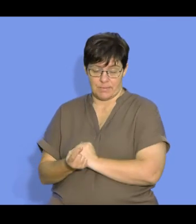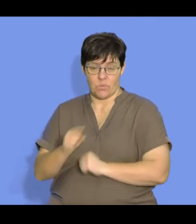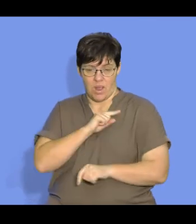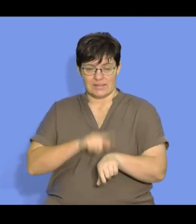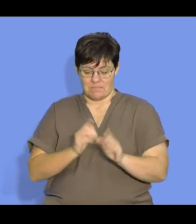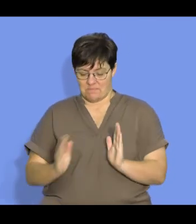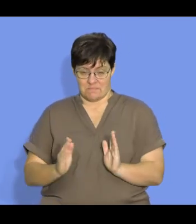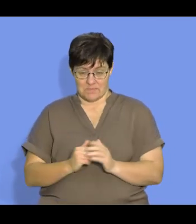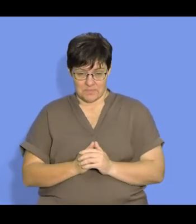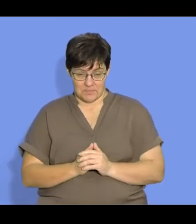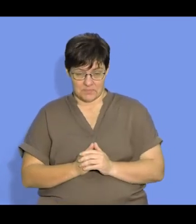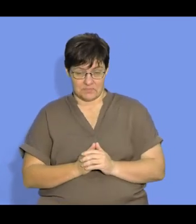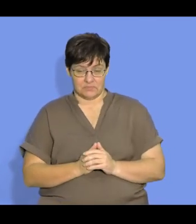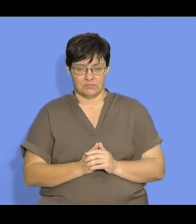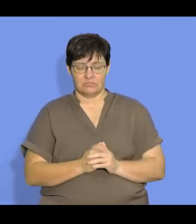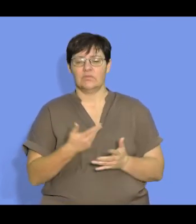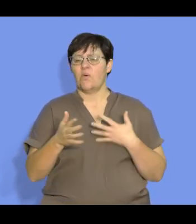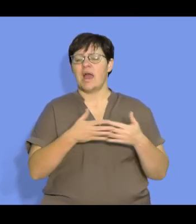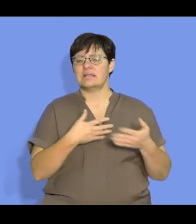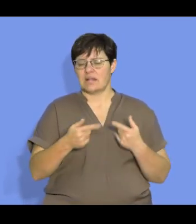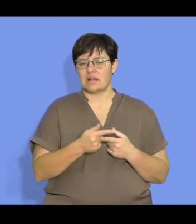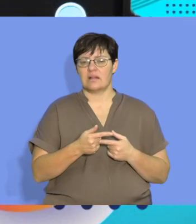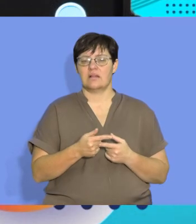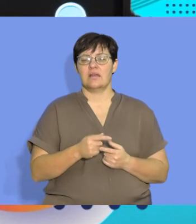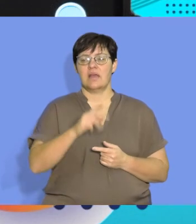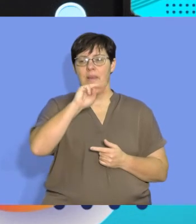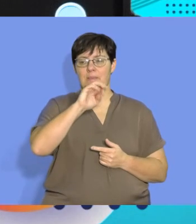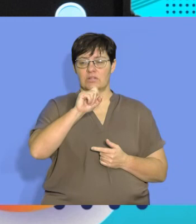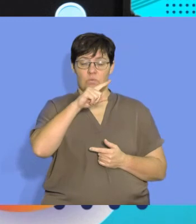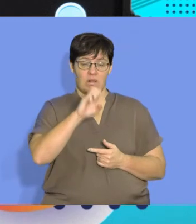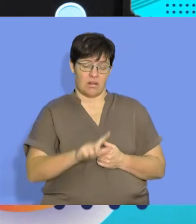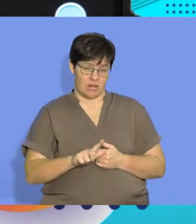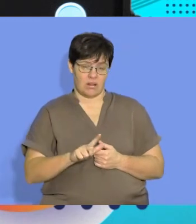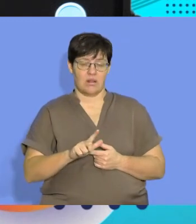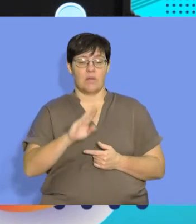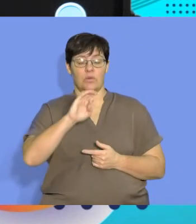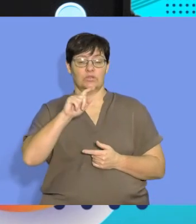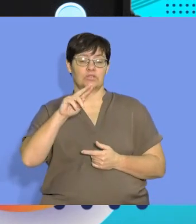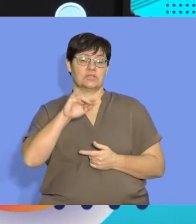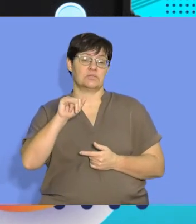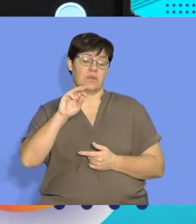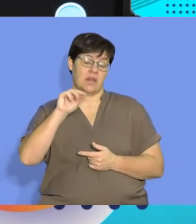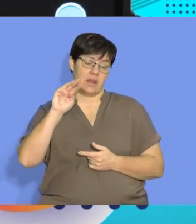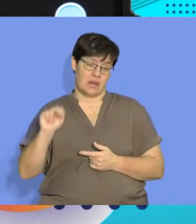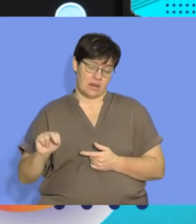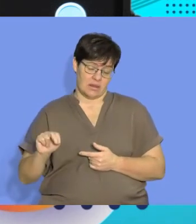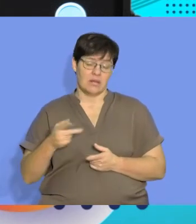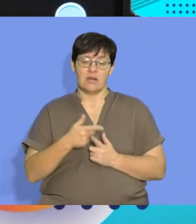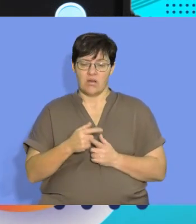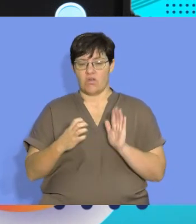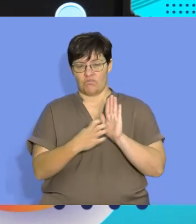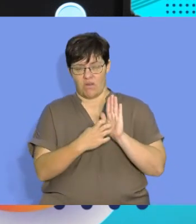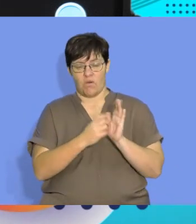So we've now dealt with the Maxwell-Boltzmann graph, distribution graph, where we looked at an increase of temperature,